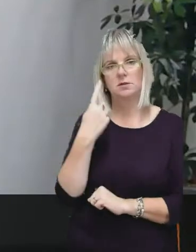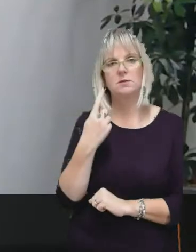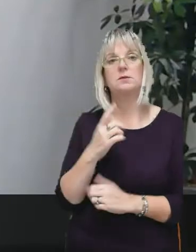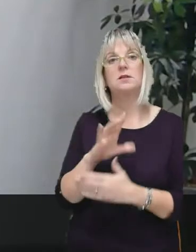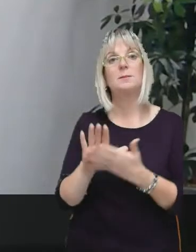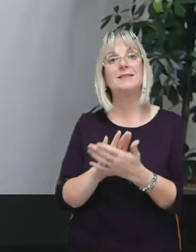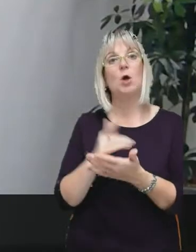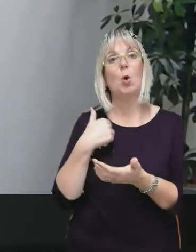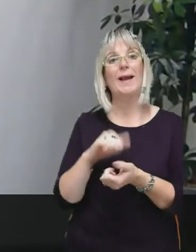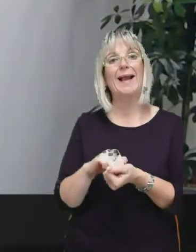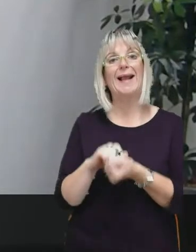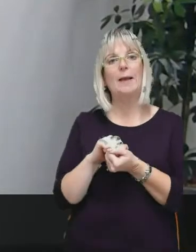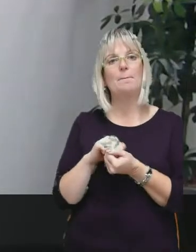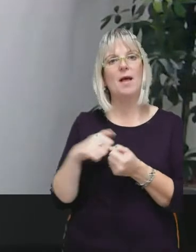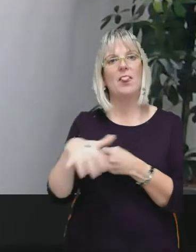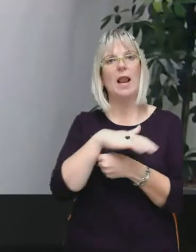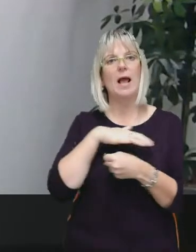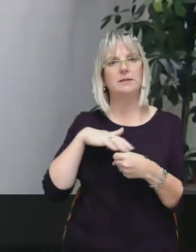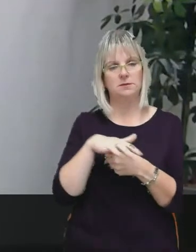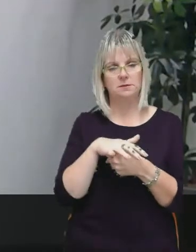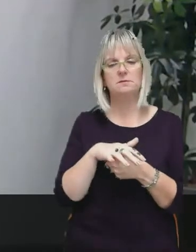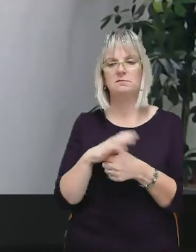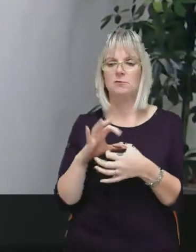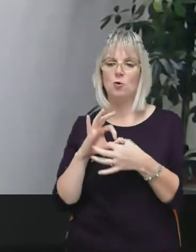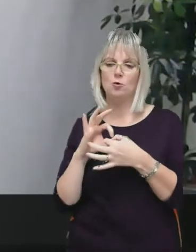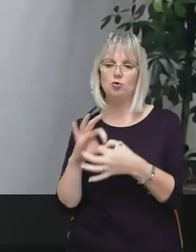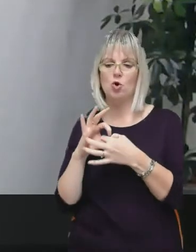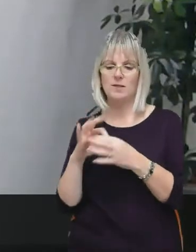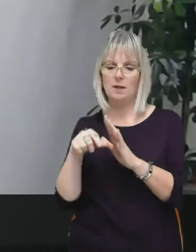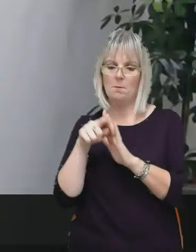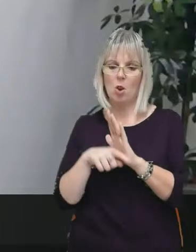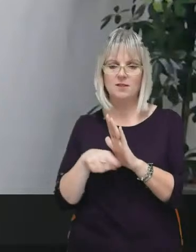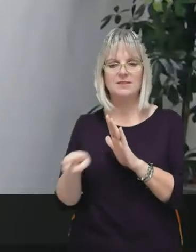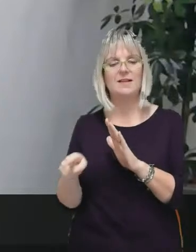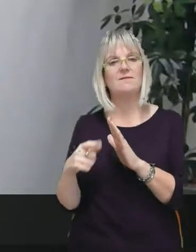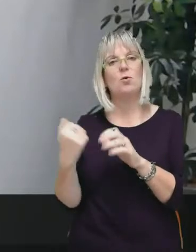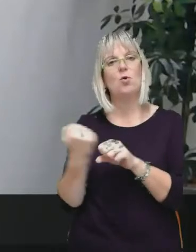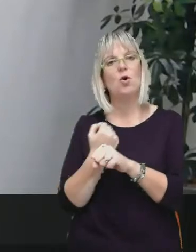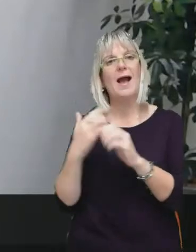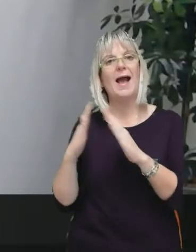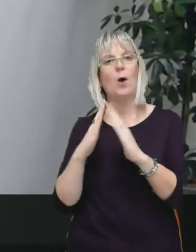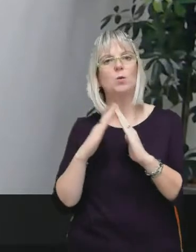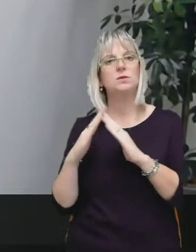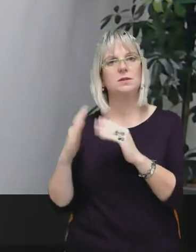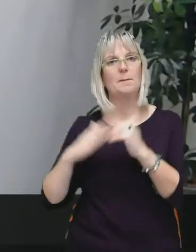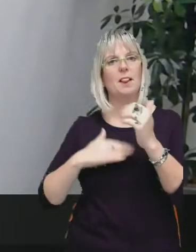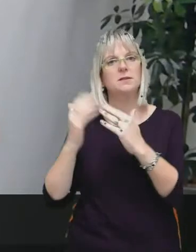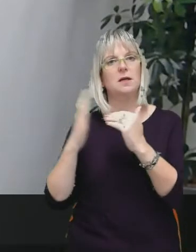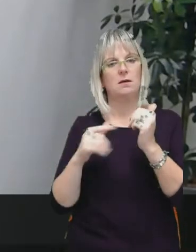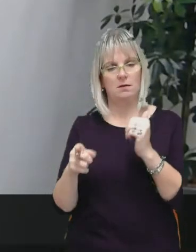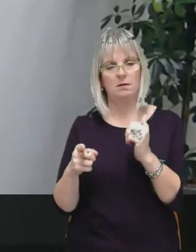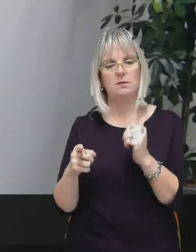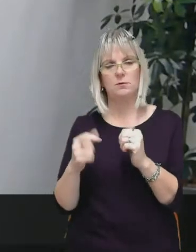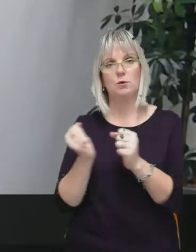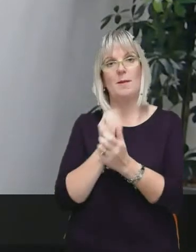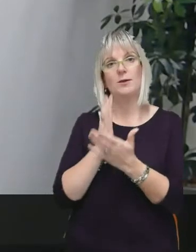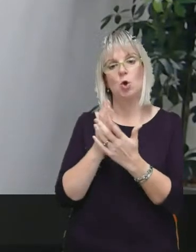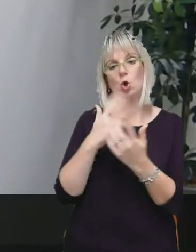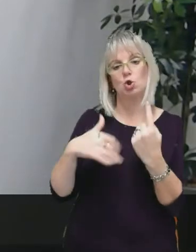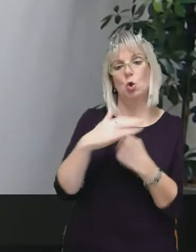developers to try and maximise the amount of homes we can build, but making sure there is the social infrastructure in place,